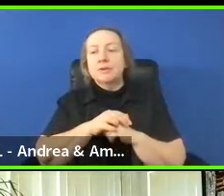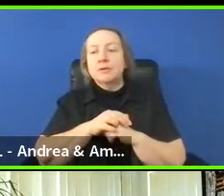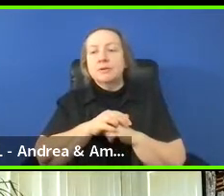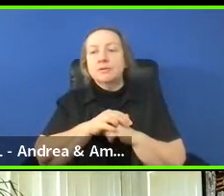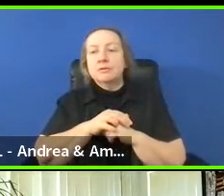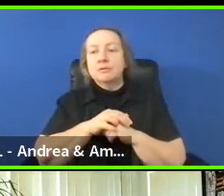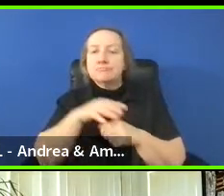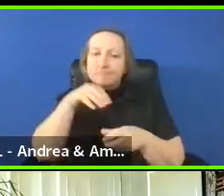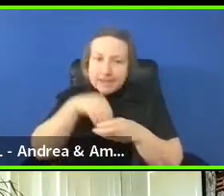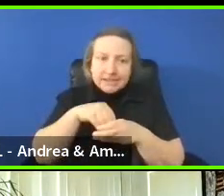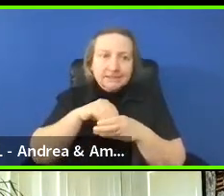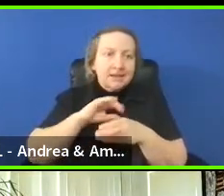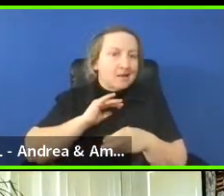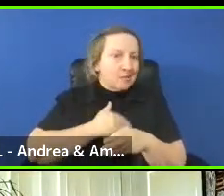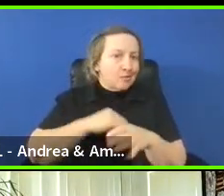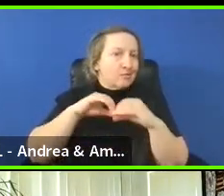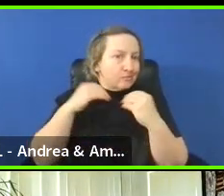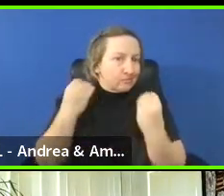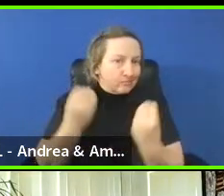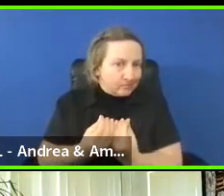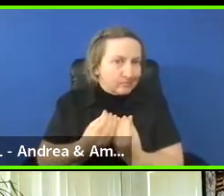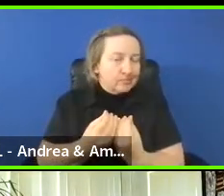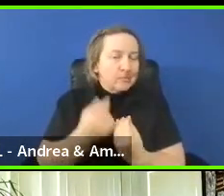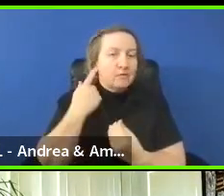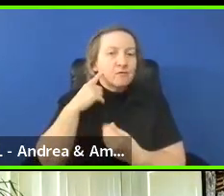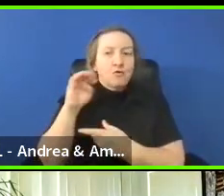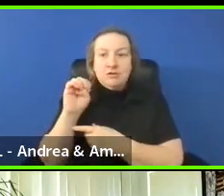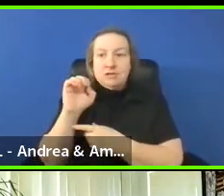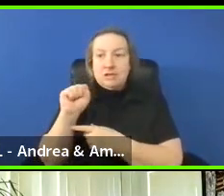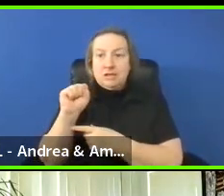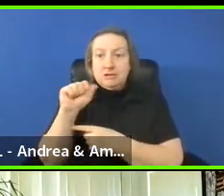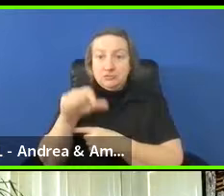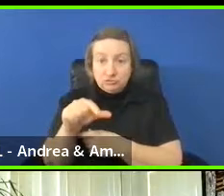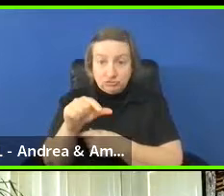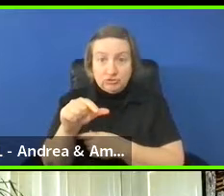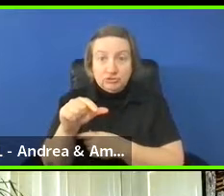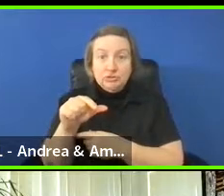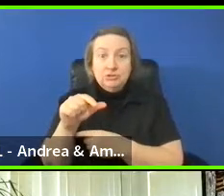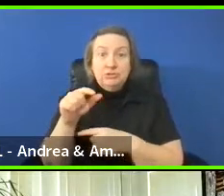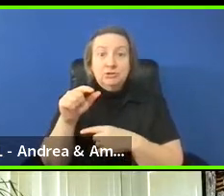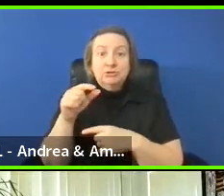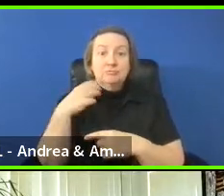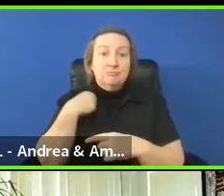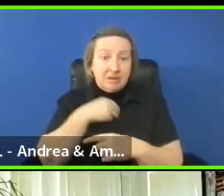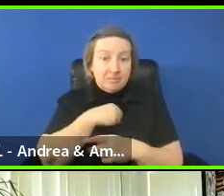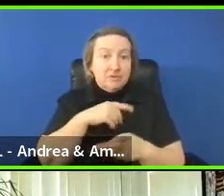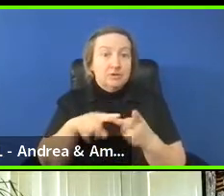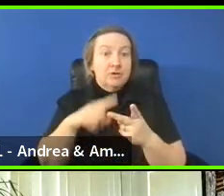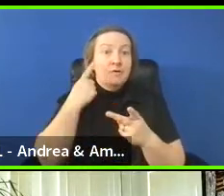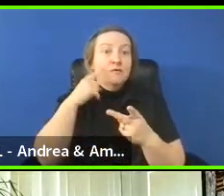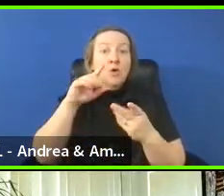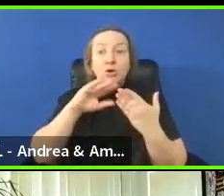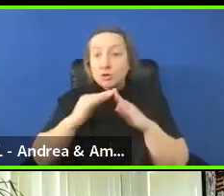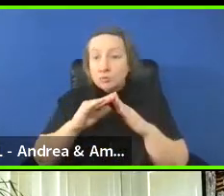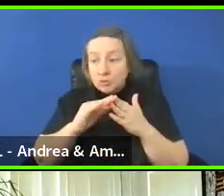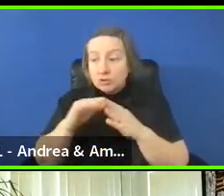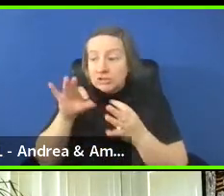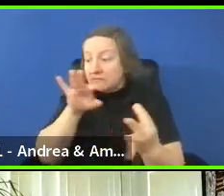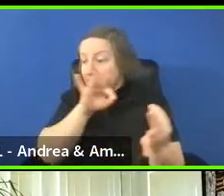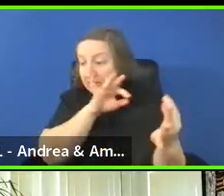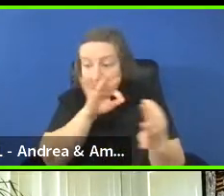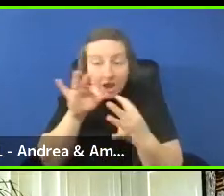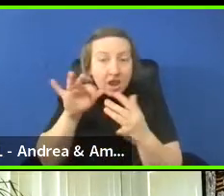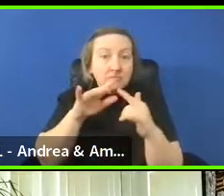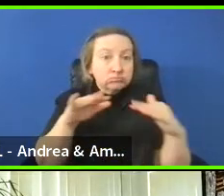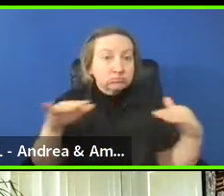internally to for ESG members, for the communities to give feedback so we can